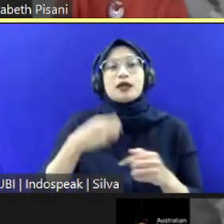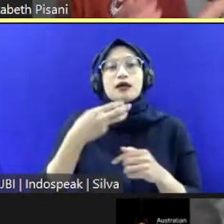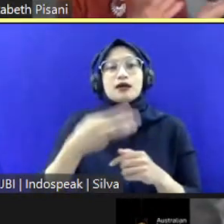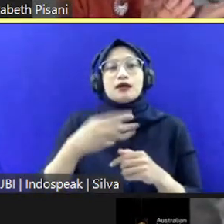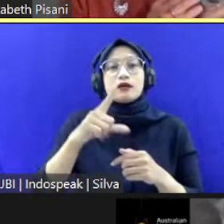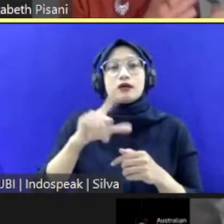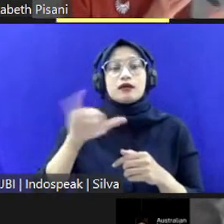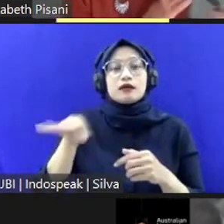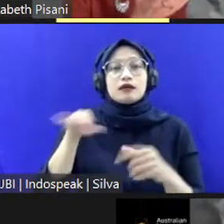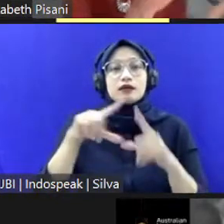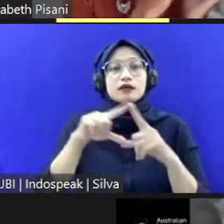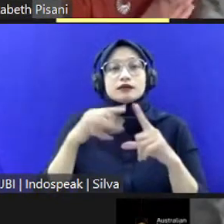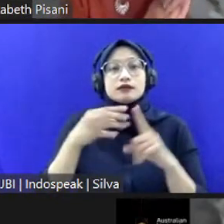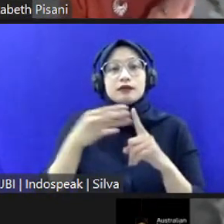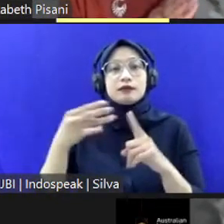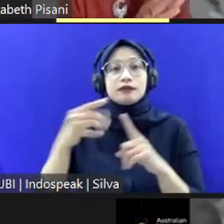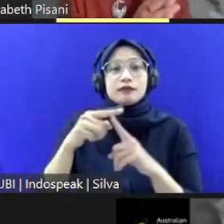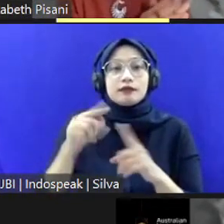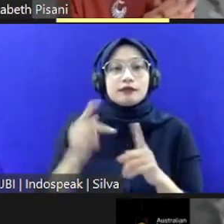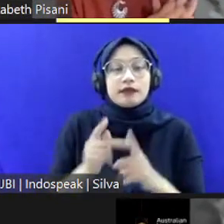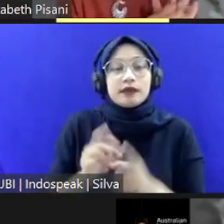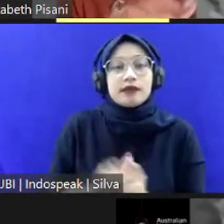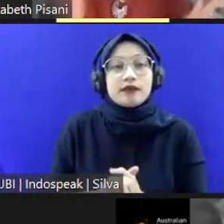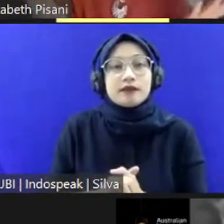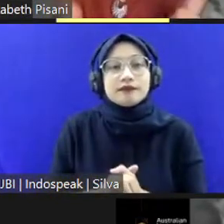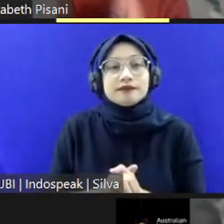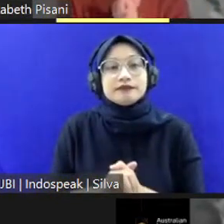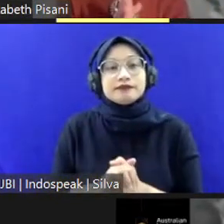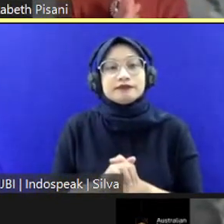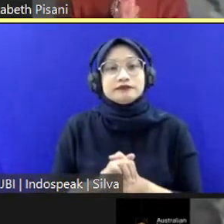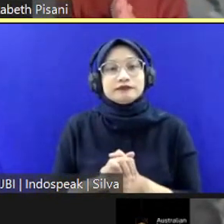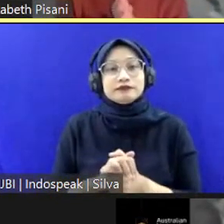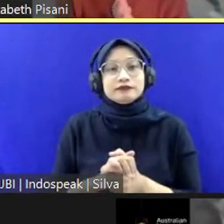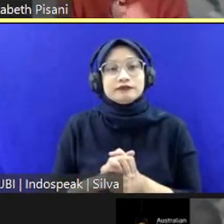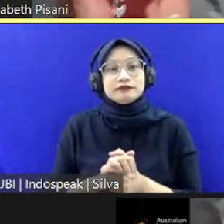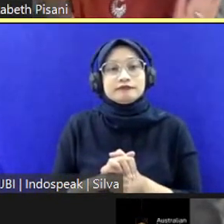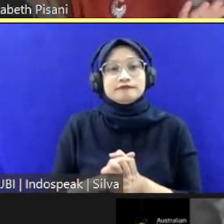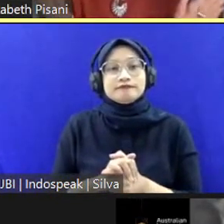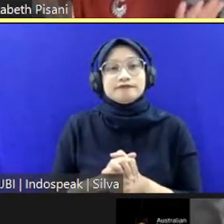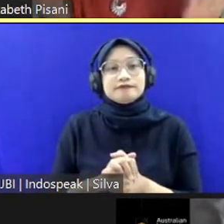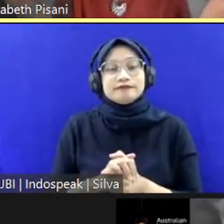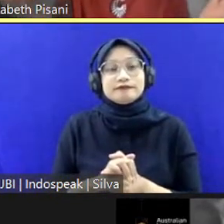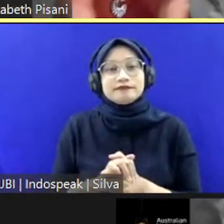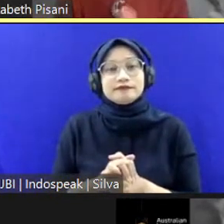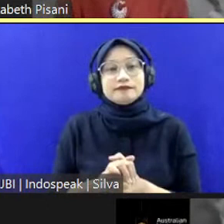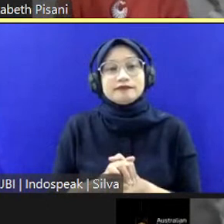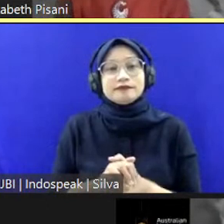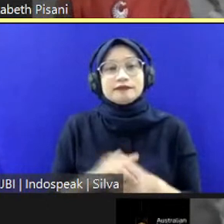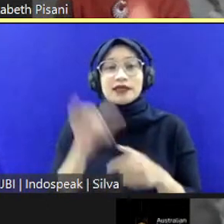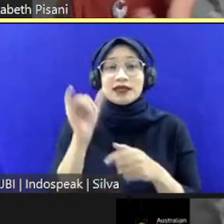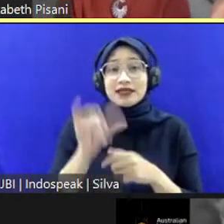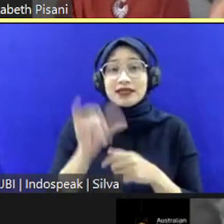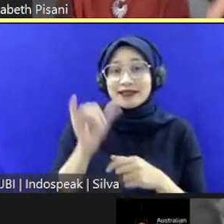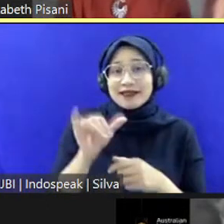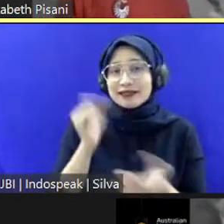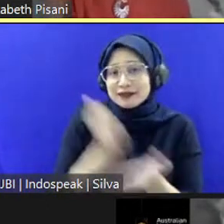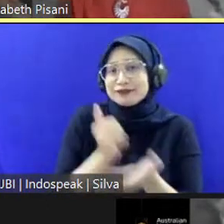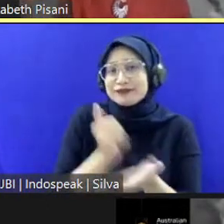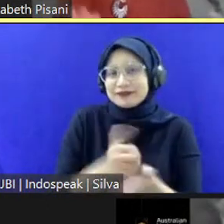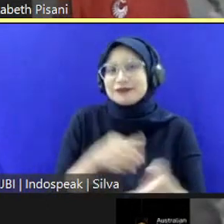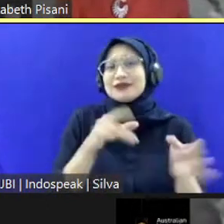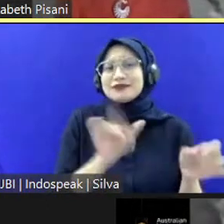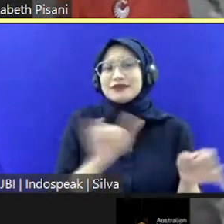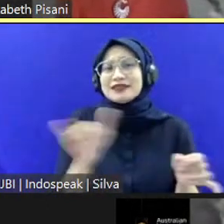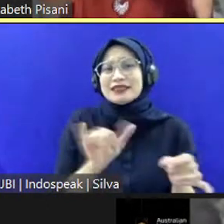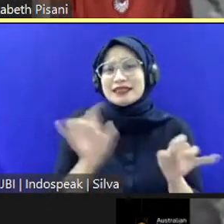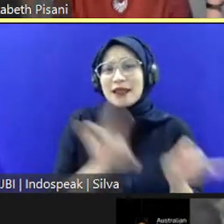Are they protecting the the medical profession, not the rakyat? Well, yeah, in the same way that the Australian government protects the mining